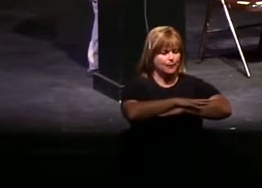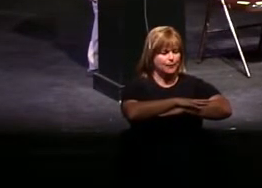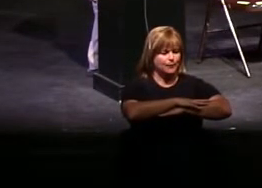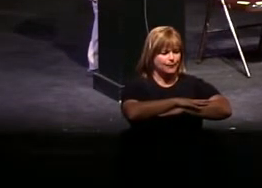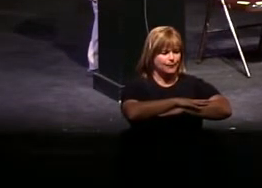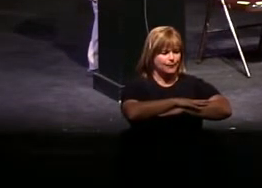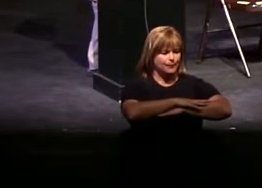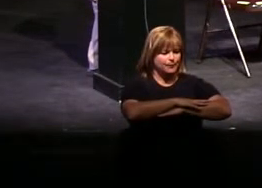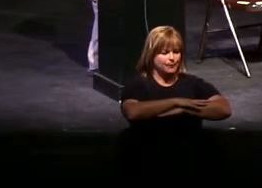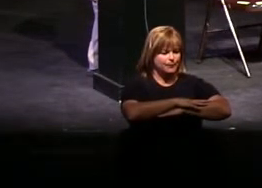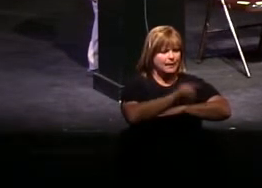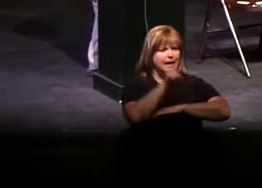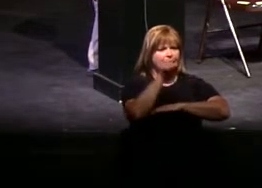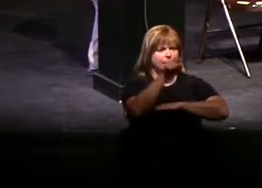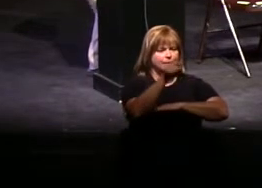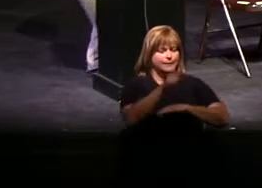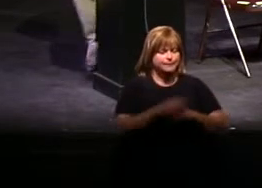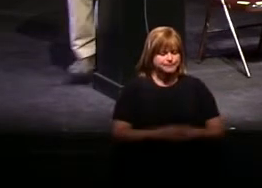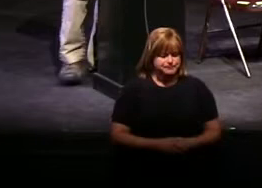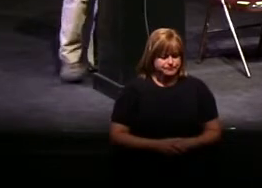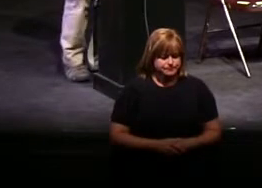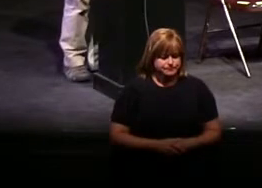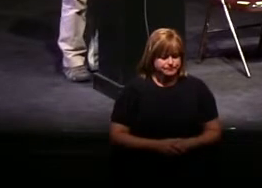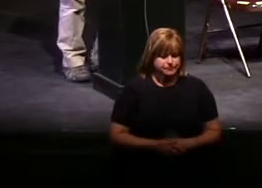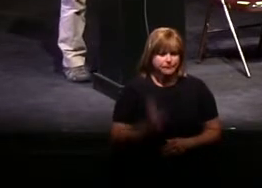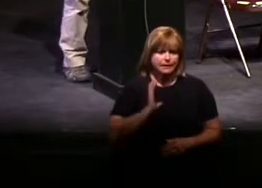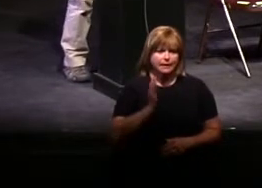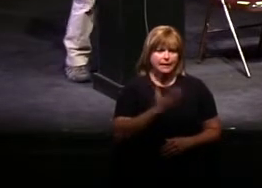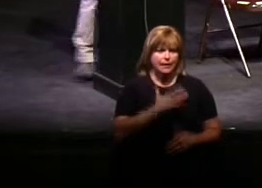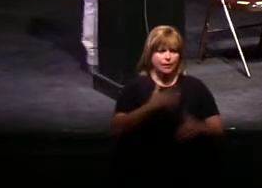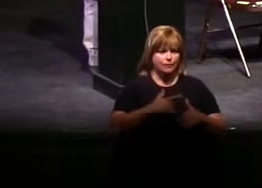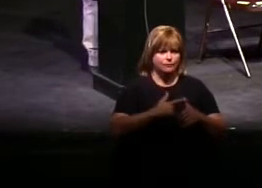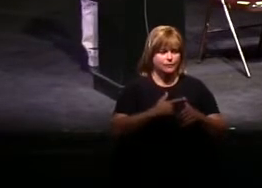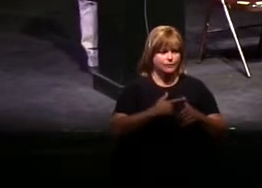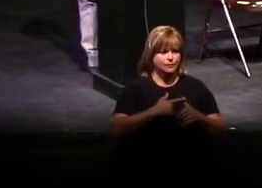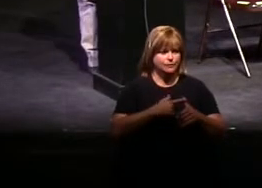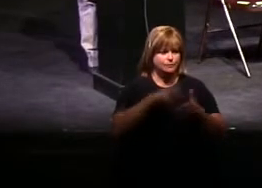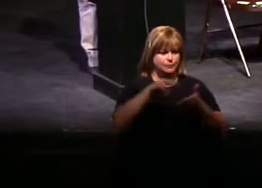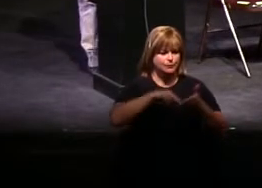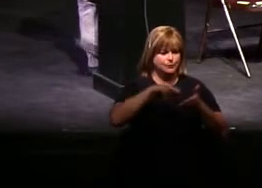for that. So, our first reader of the evening is the